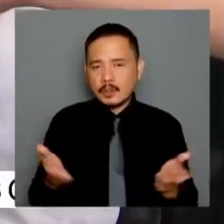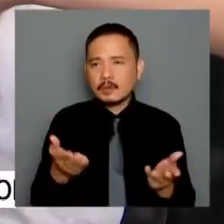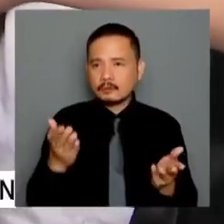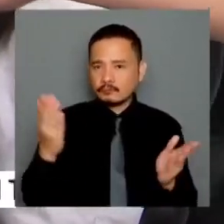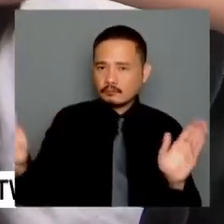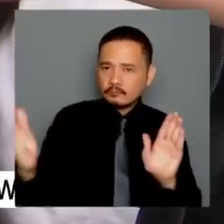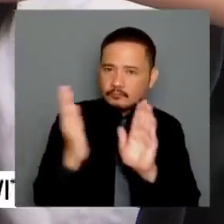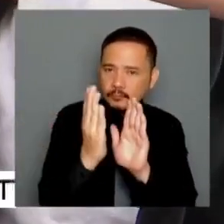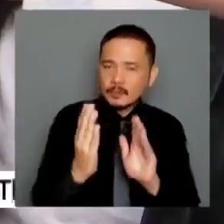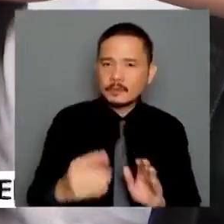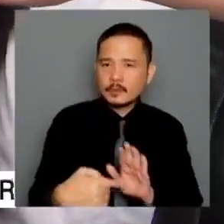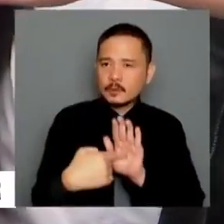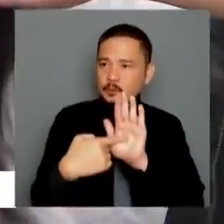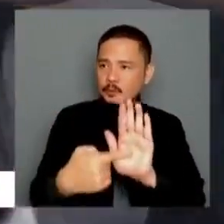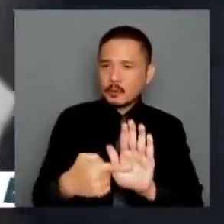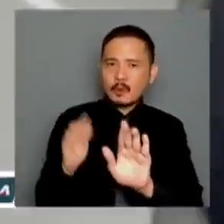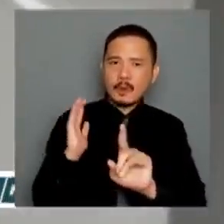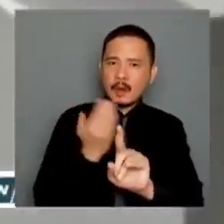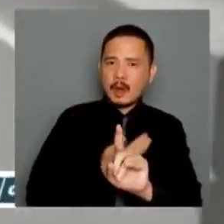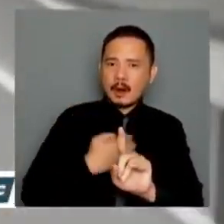to manifest our observation.